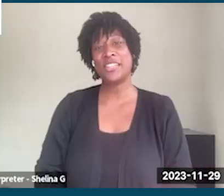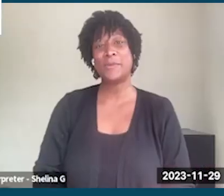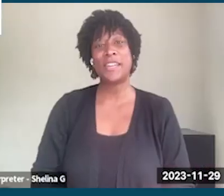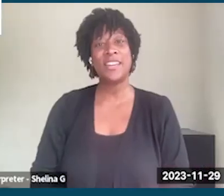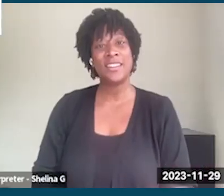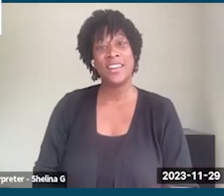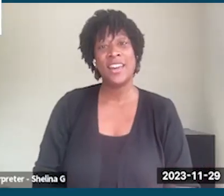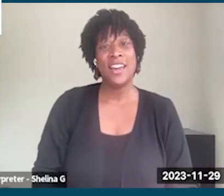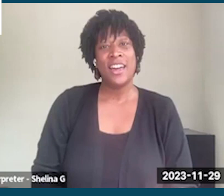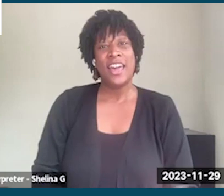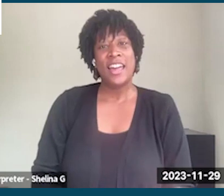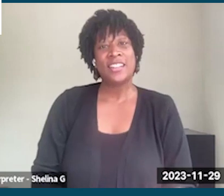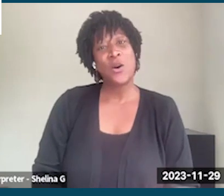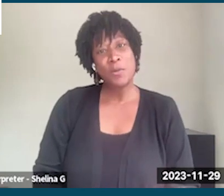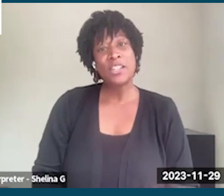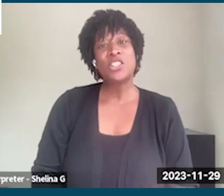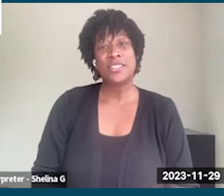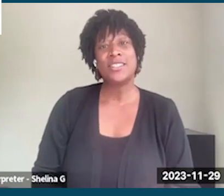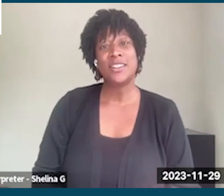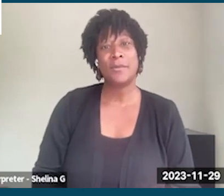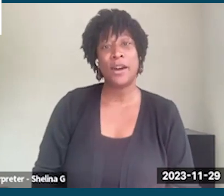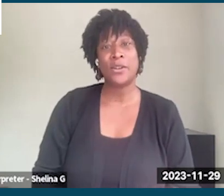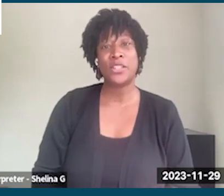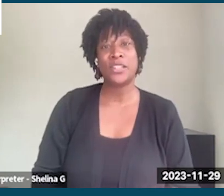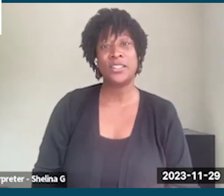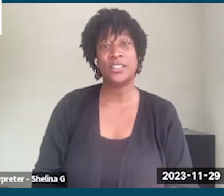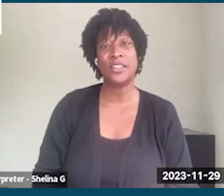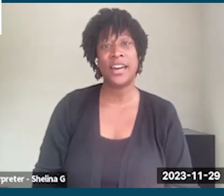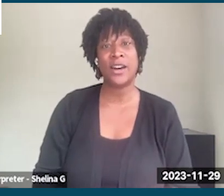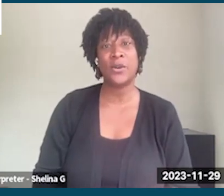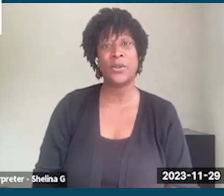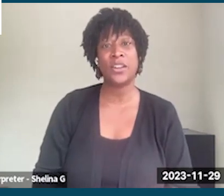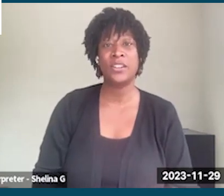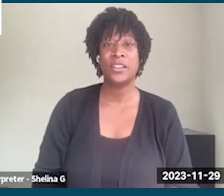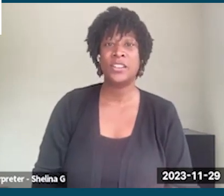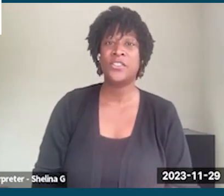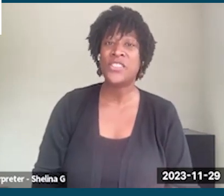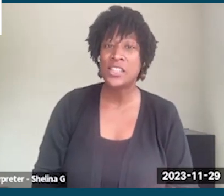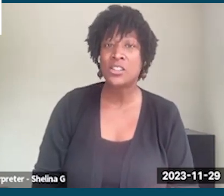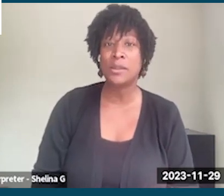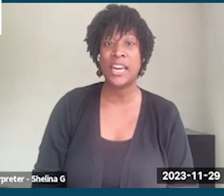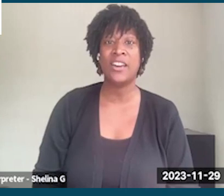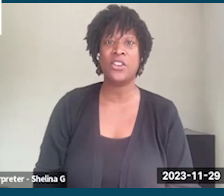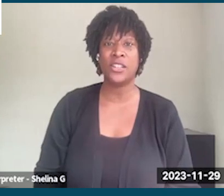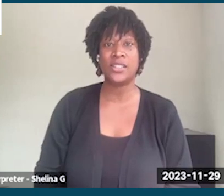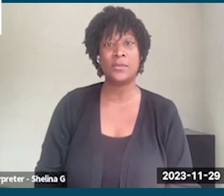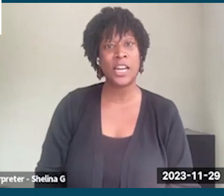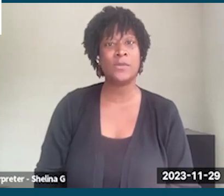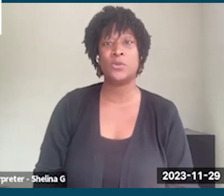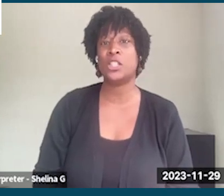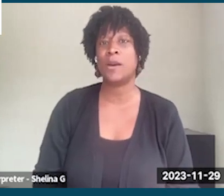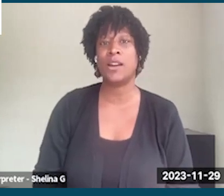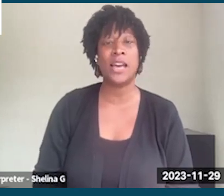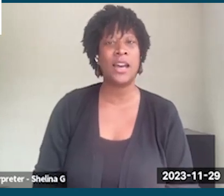Again, this is Cookie speaking. And Cole mentioned about how the physical behavior